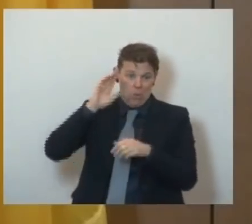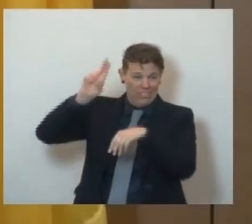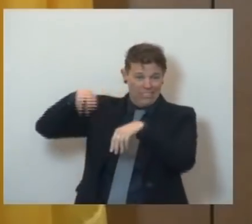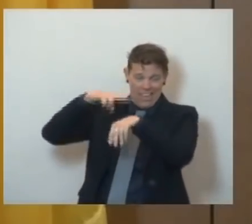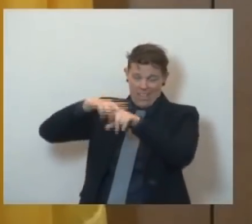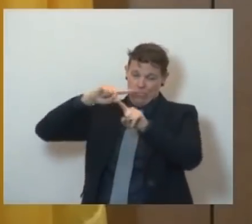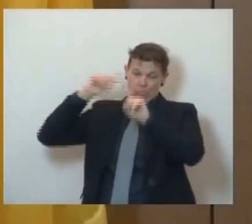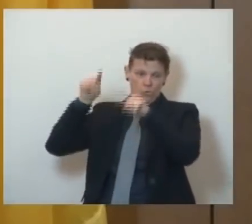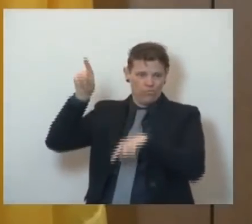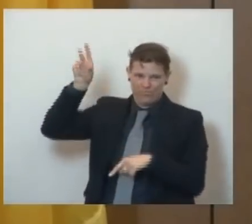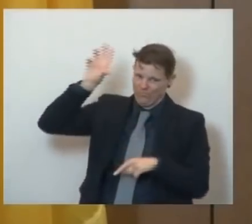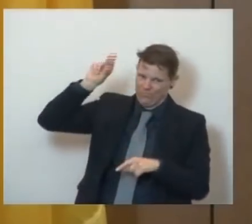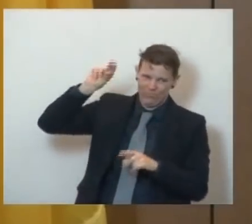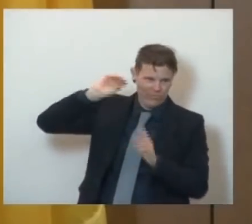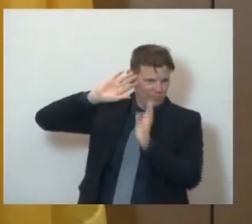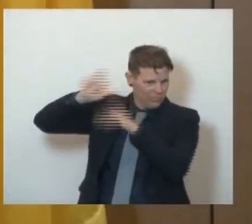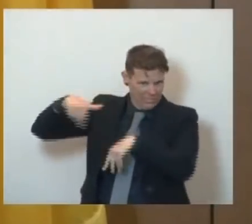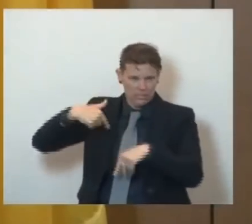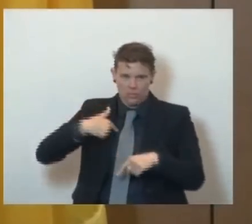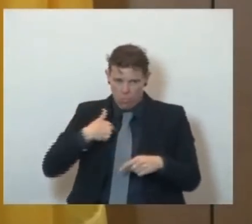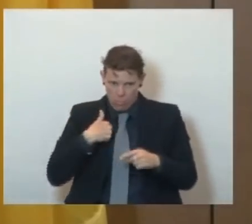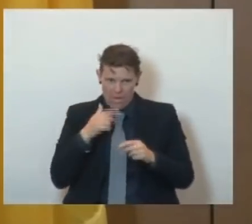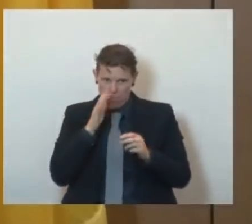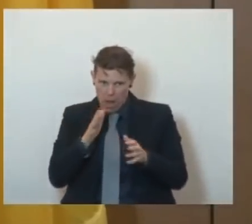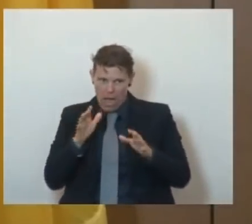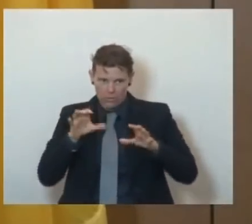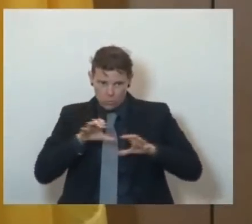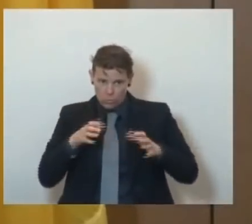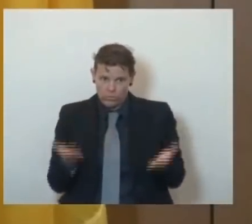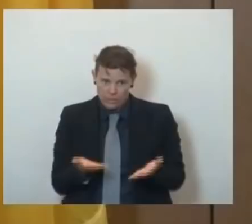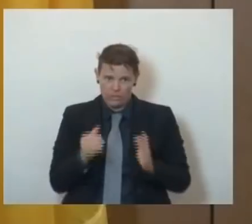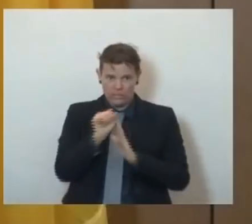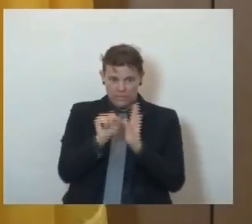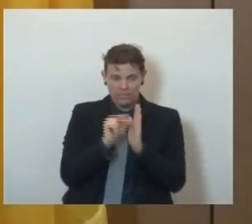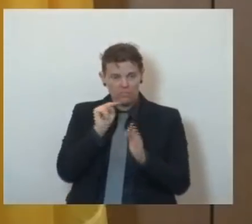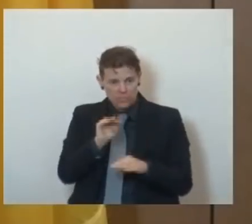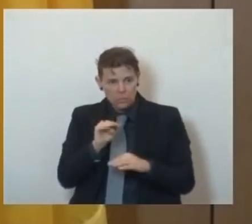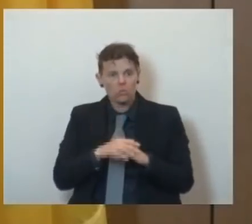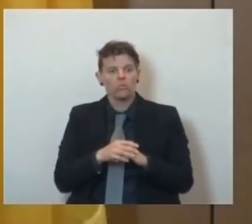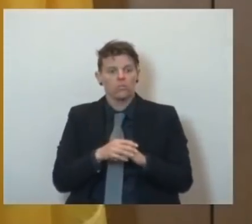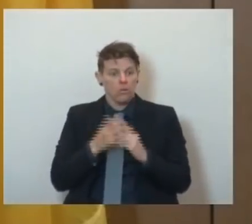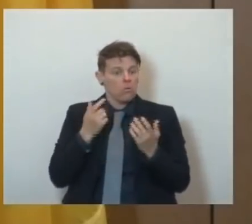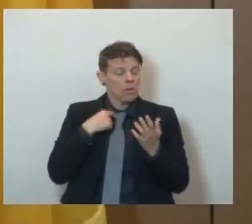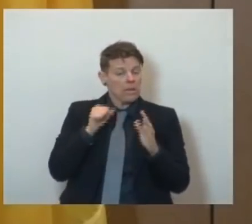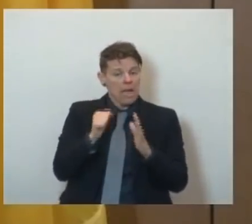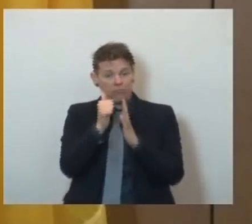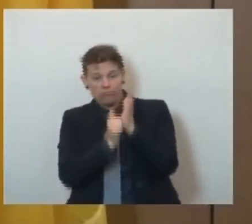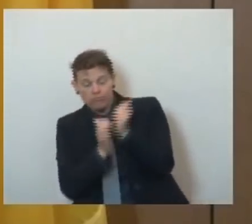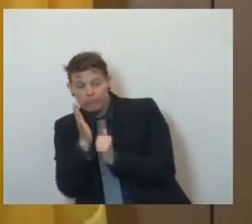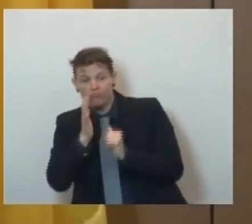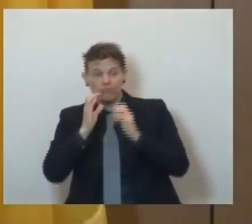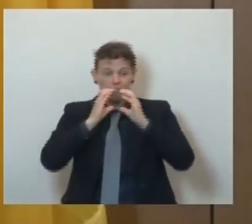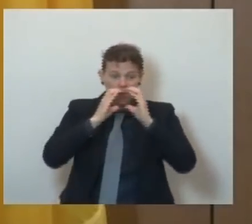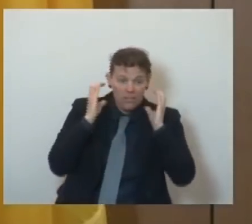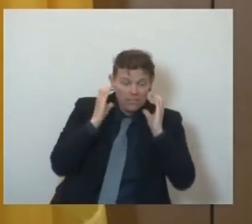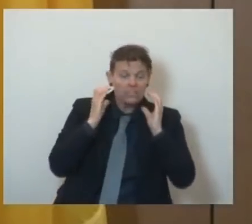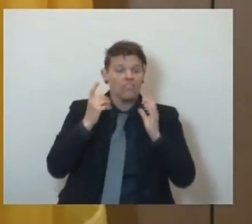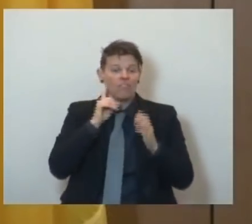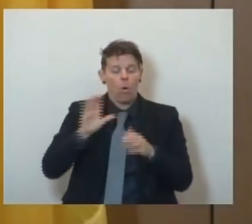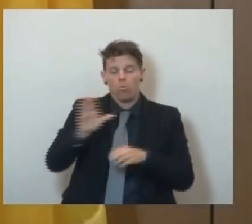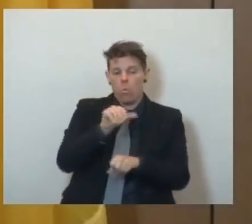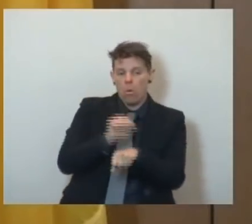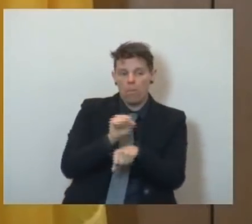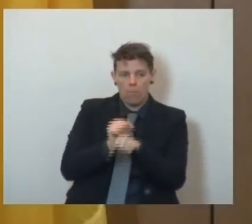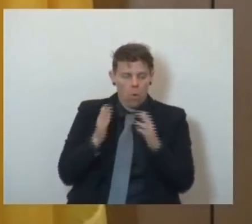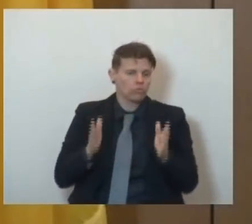or introduced protective covering, face coverings and gloves for their employees. We've done a really effective job.